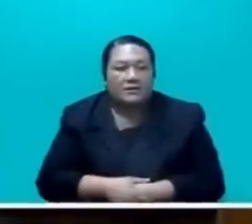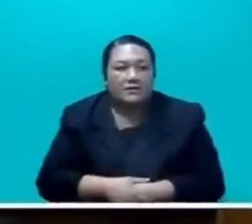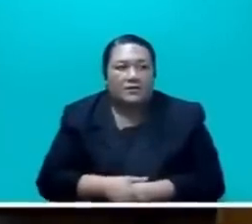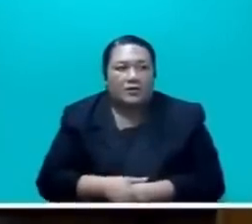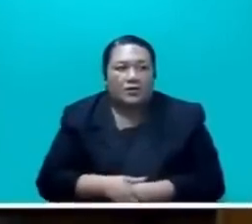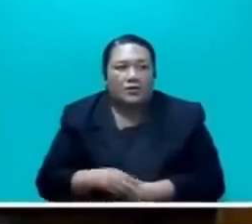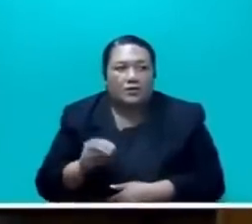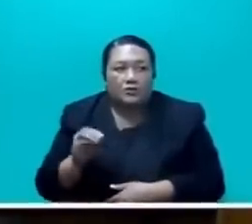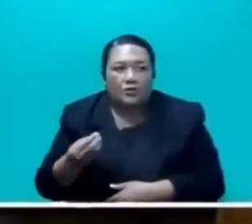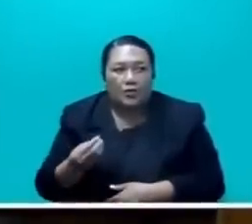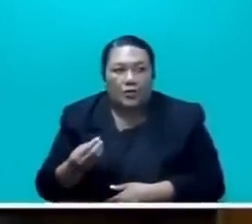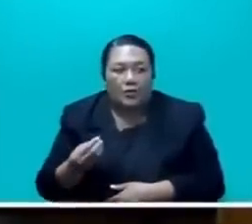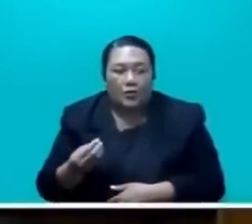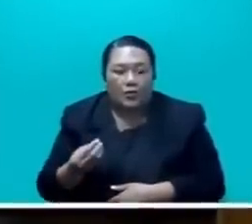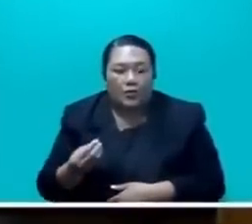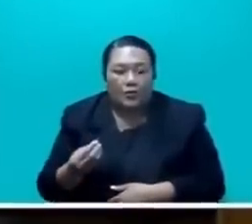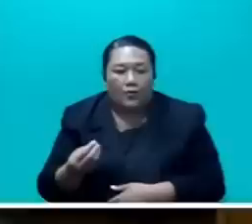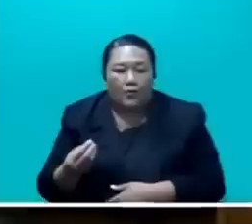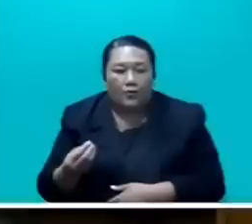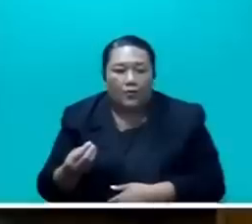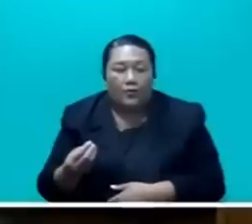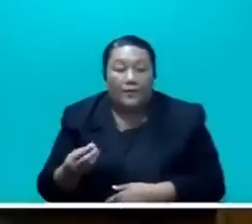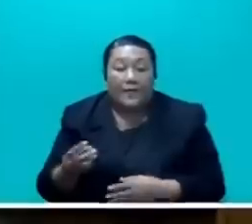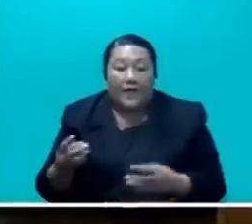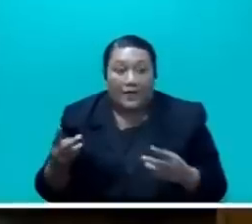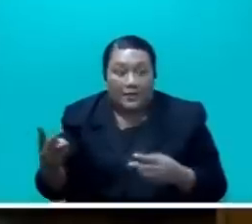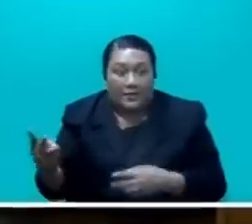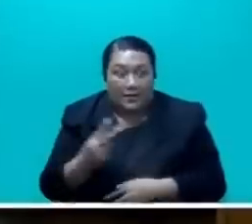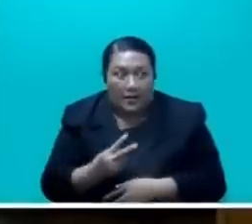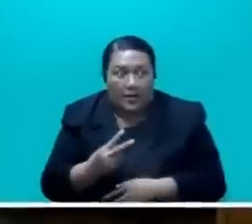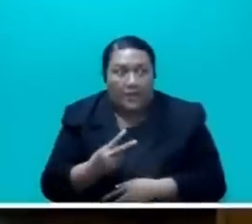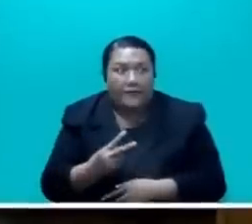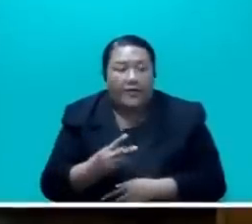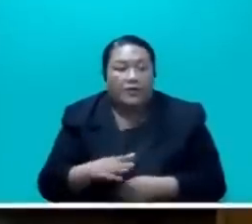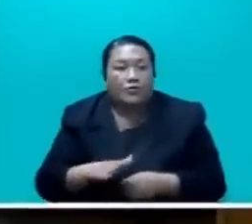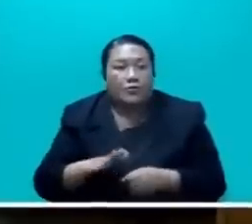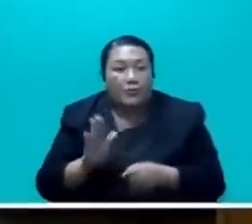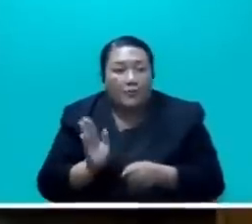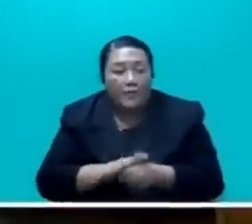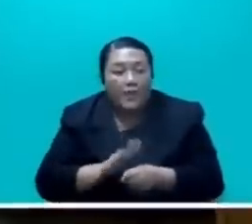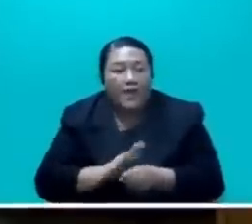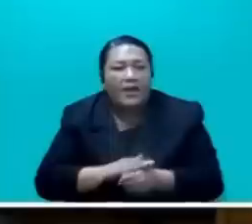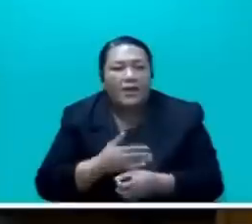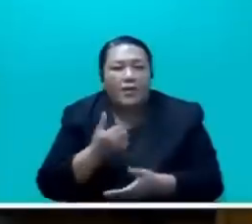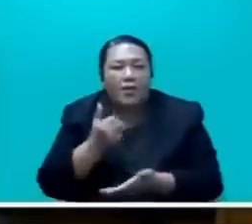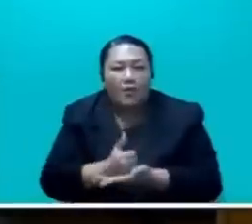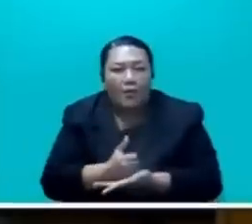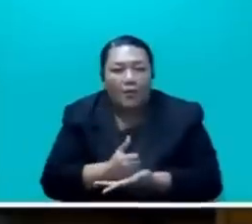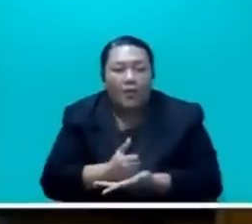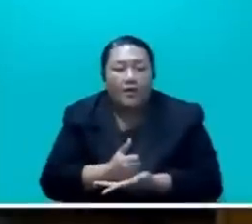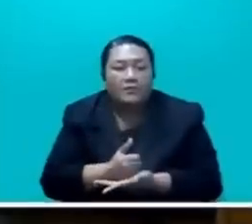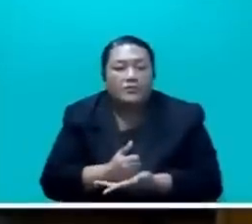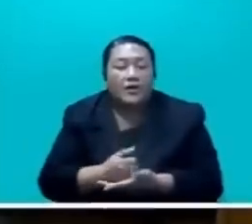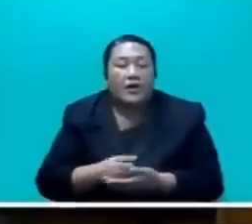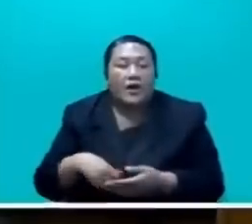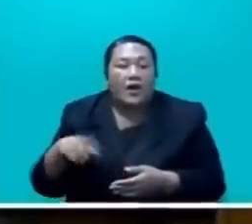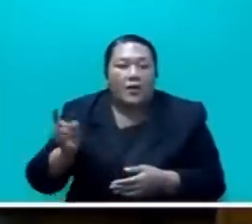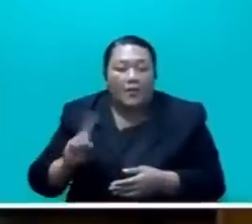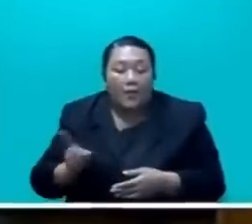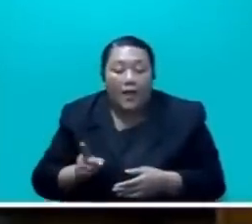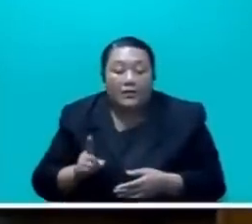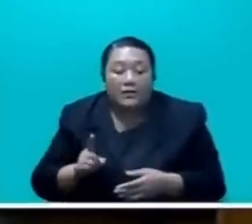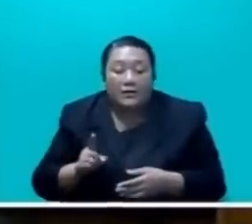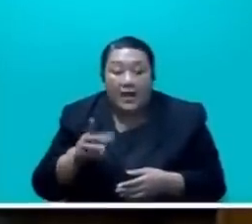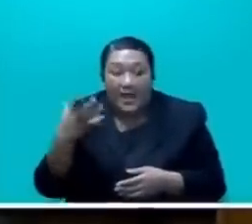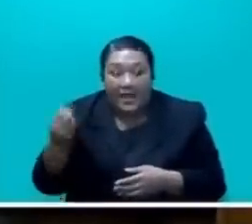to facilitate some of the major decisions that Kosovo had to arrive at to ensure a